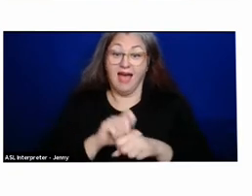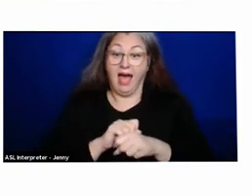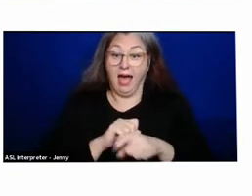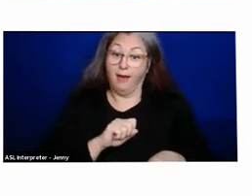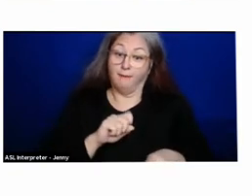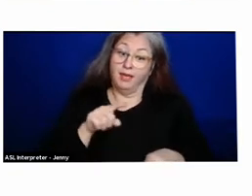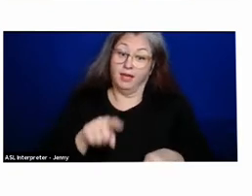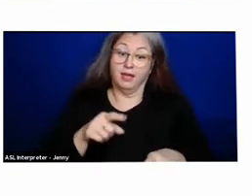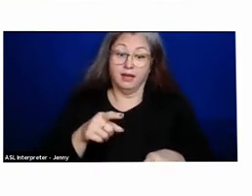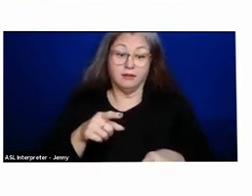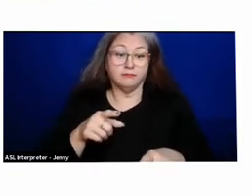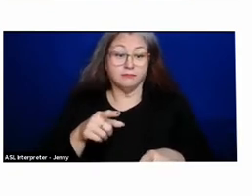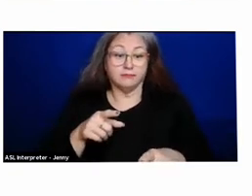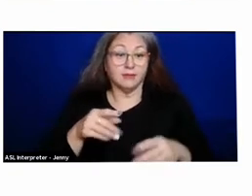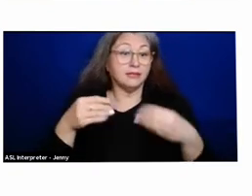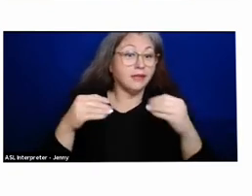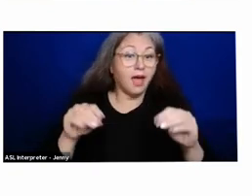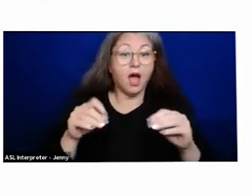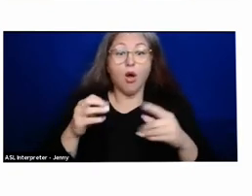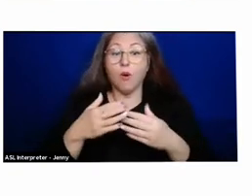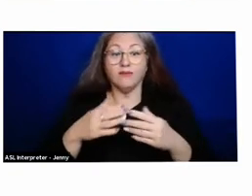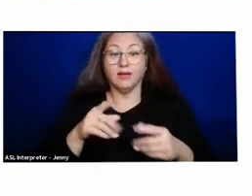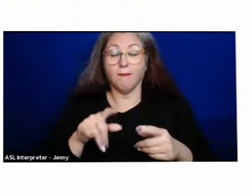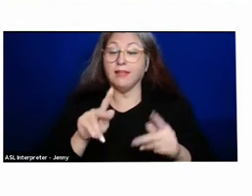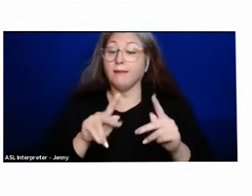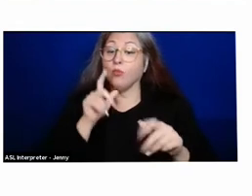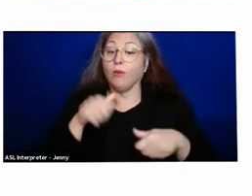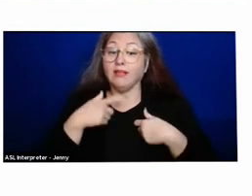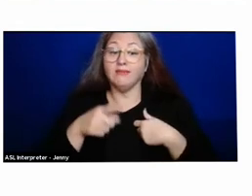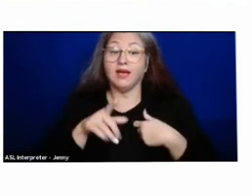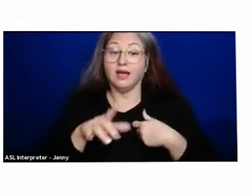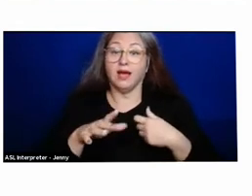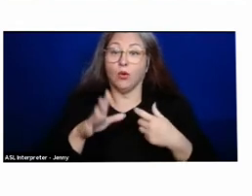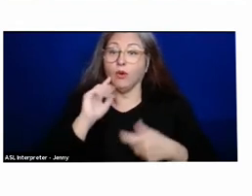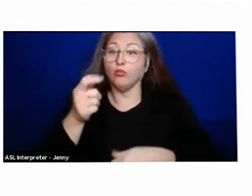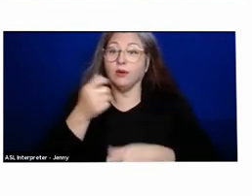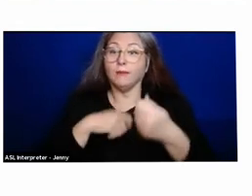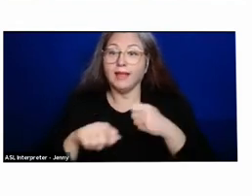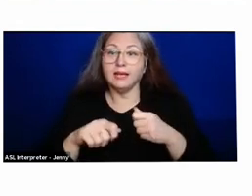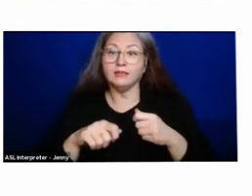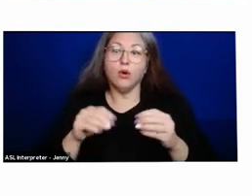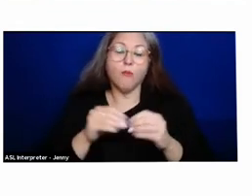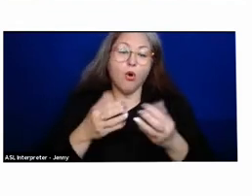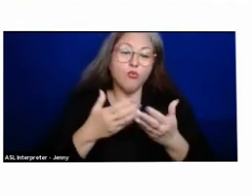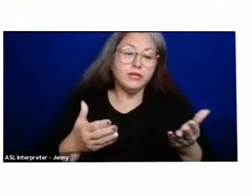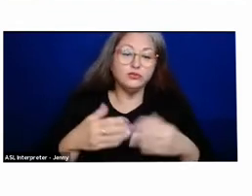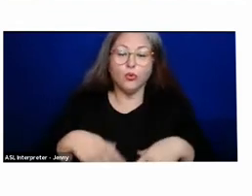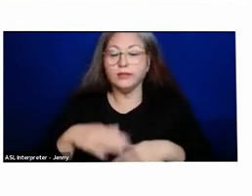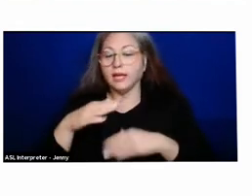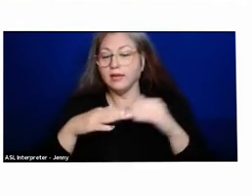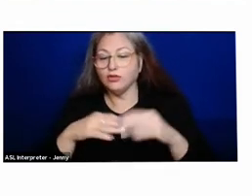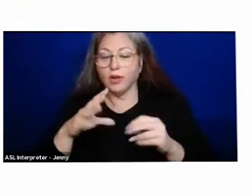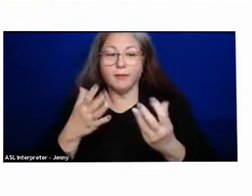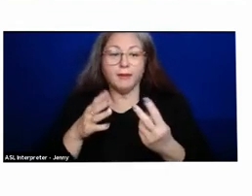and the communal structures and low waste lifestyles of the people who live here will be replaced with resource intensive structures and high